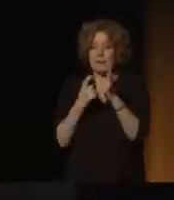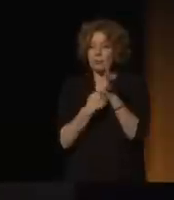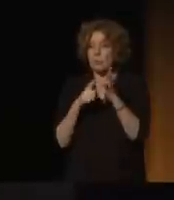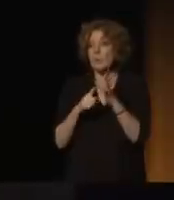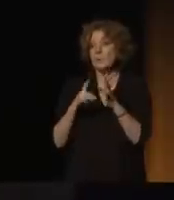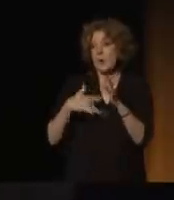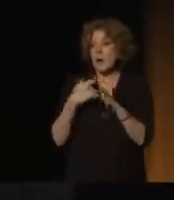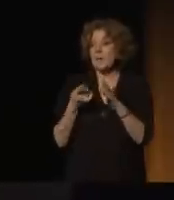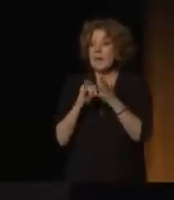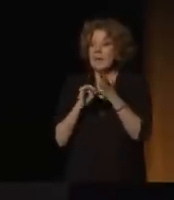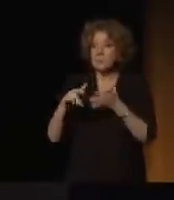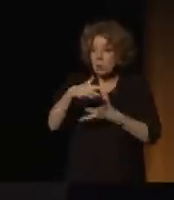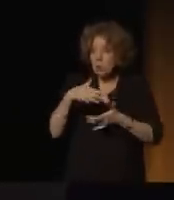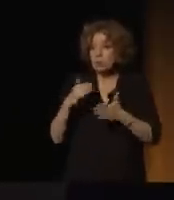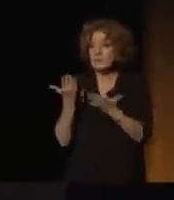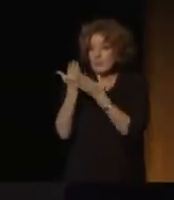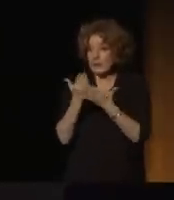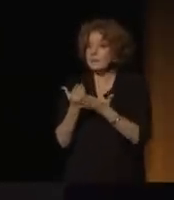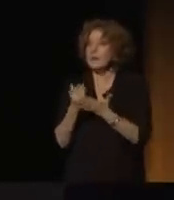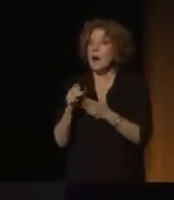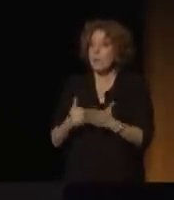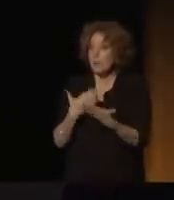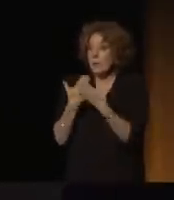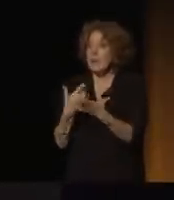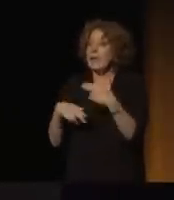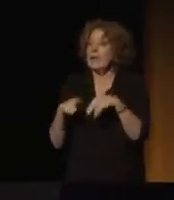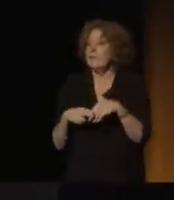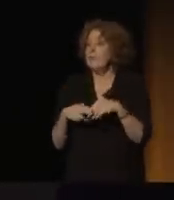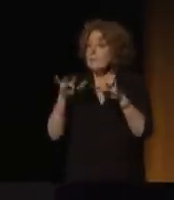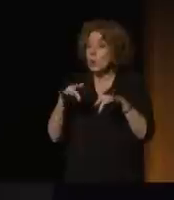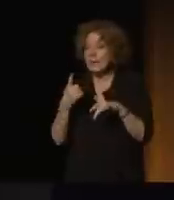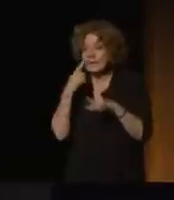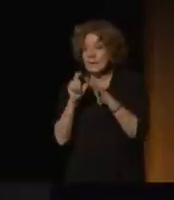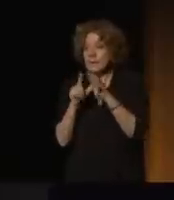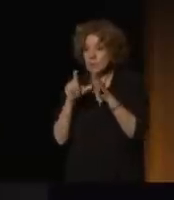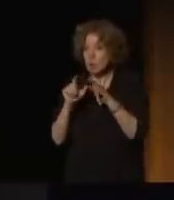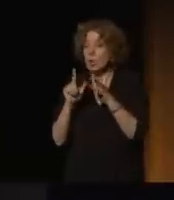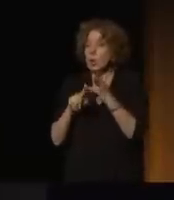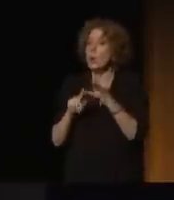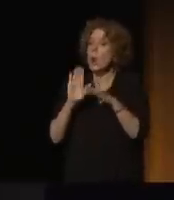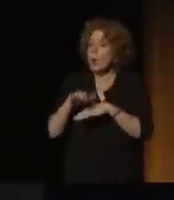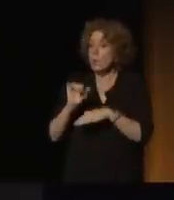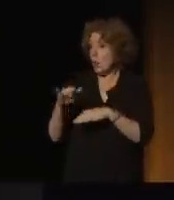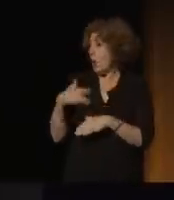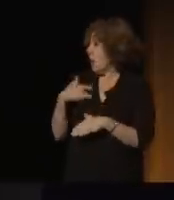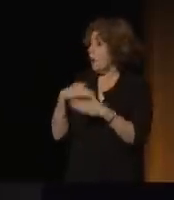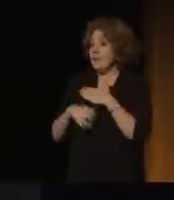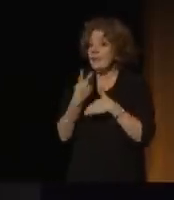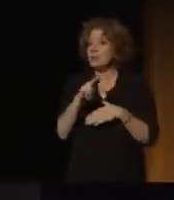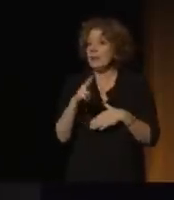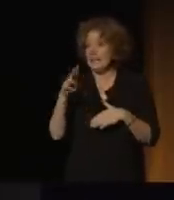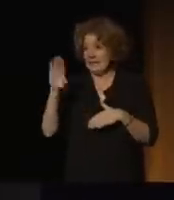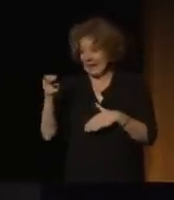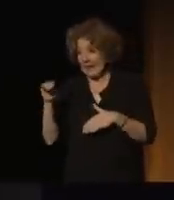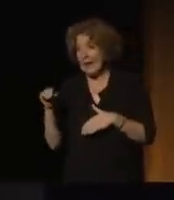all of you, if you have not seen the documentary that Martin Scorsese did of her life in 2010, where he basically placed a microphone in front of